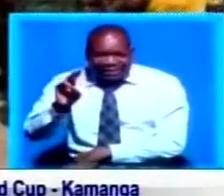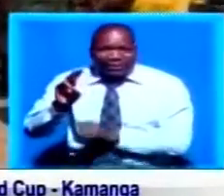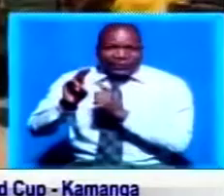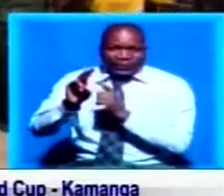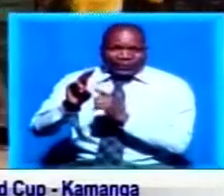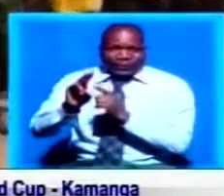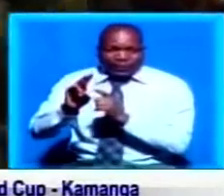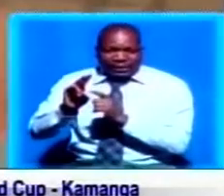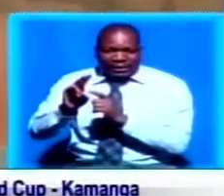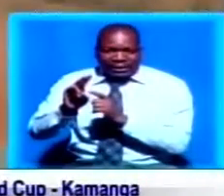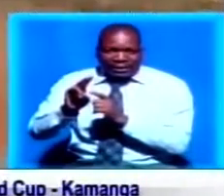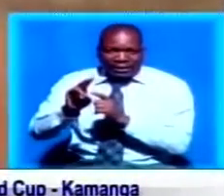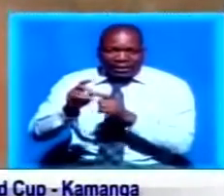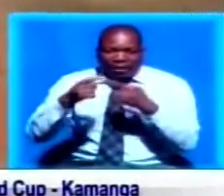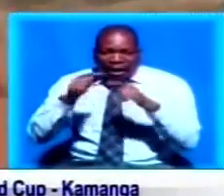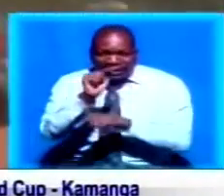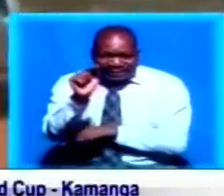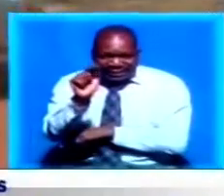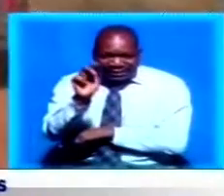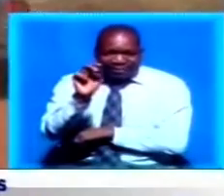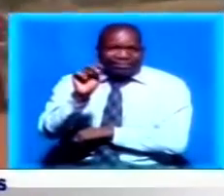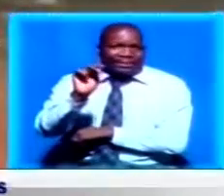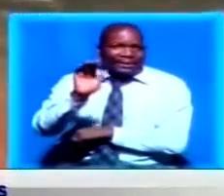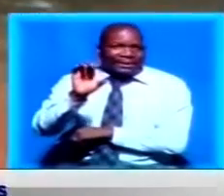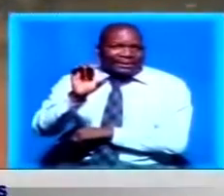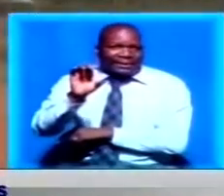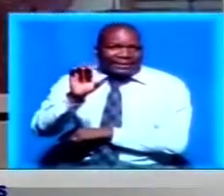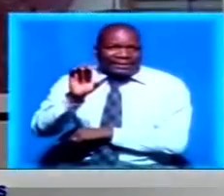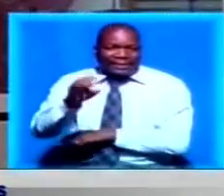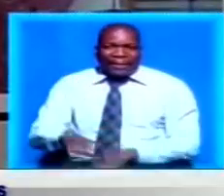institution. Ruth Mwale, ZNBC News, Rufunsa.